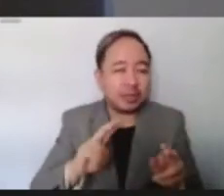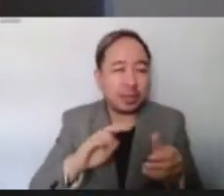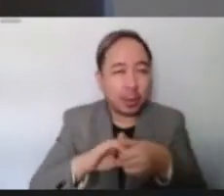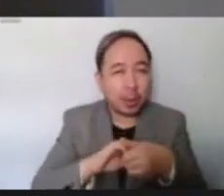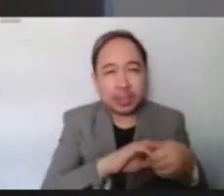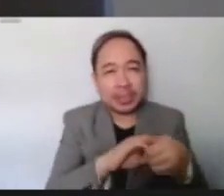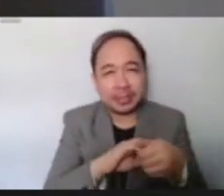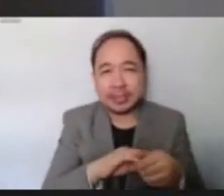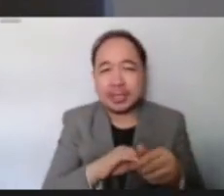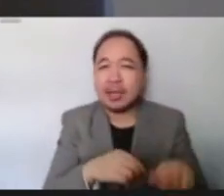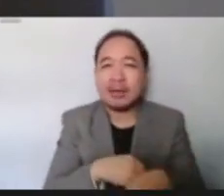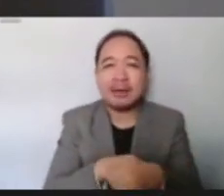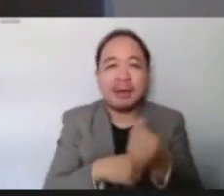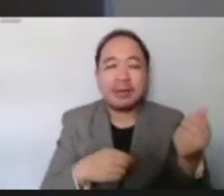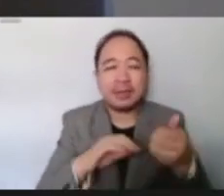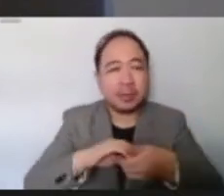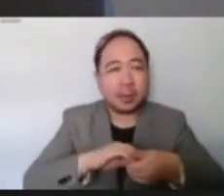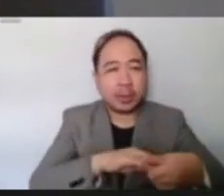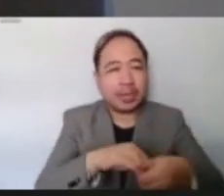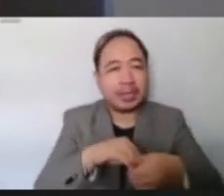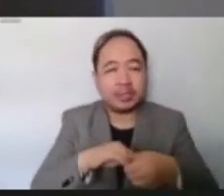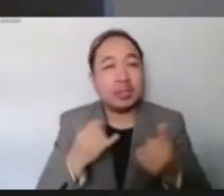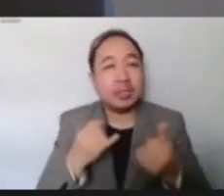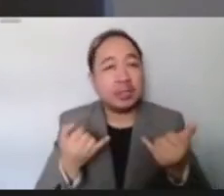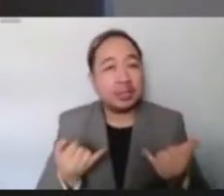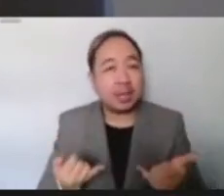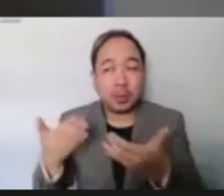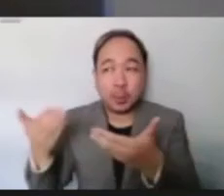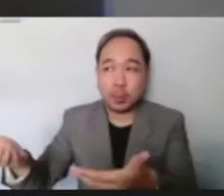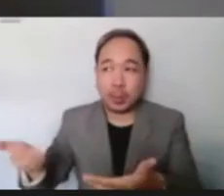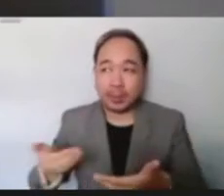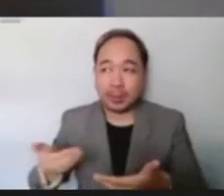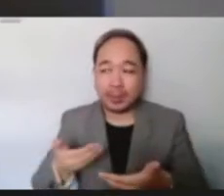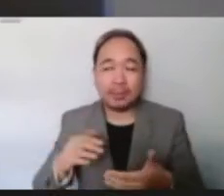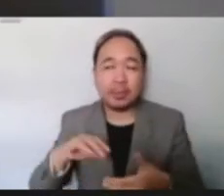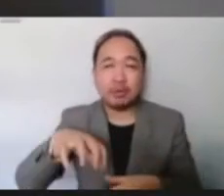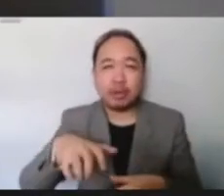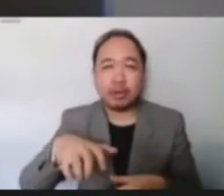to begin I would now like to open the floor for Country statements